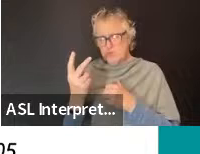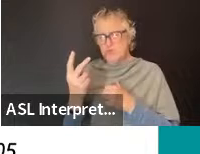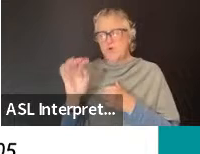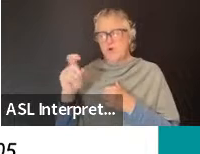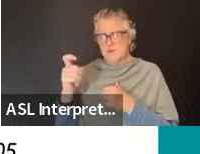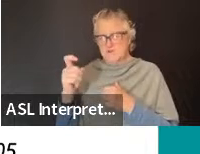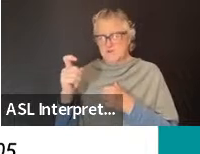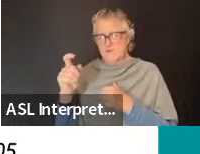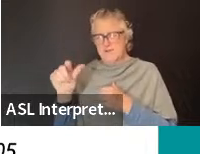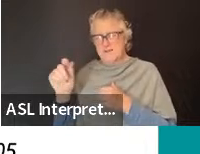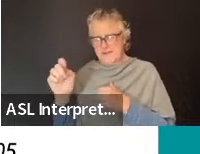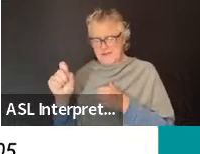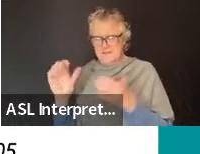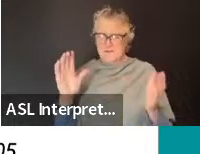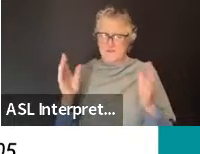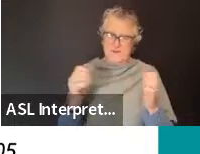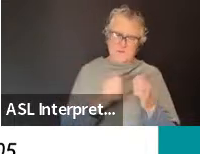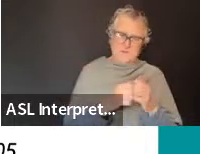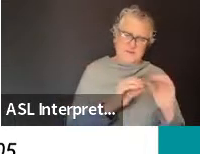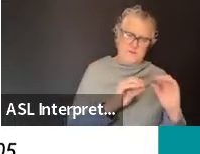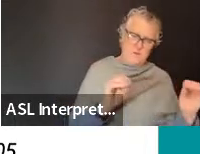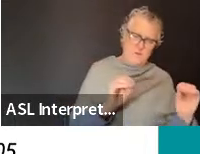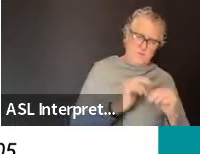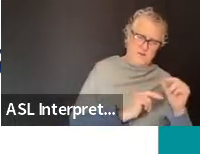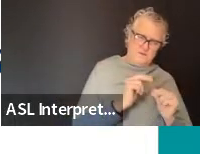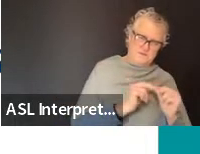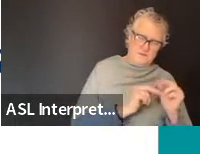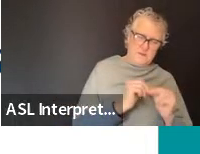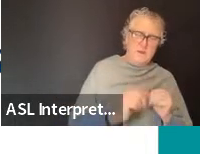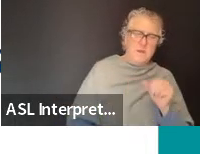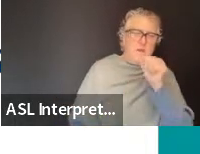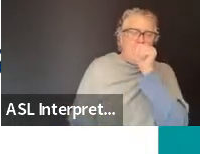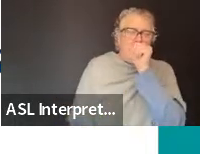build alternative. Next slide.